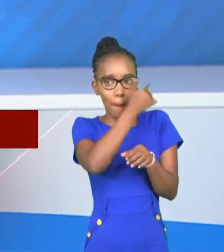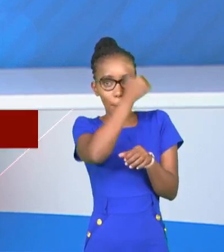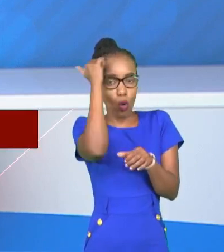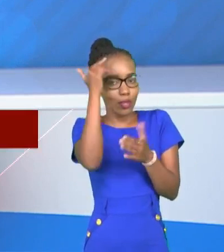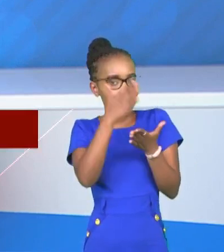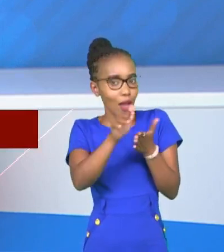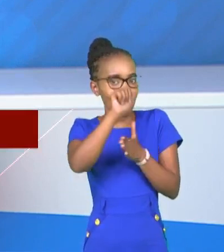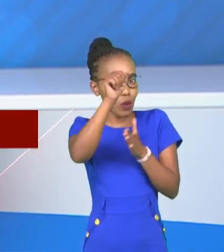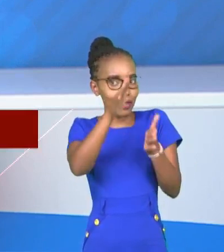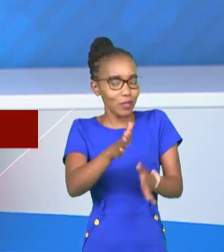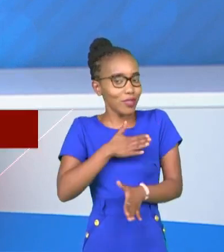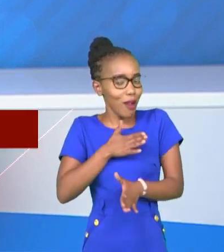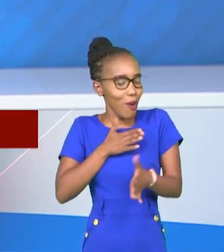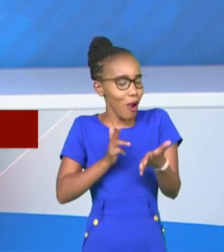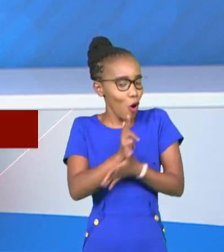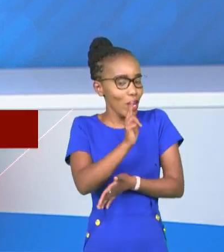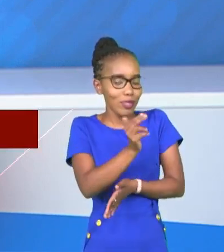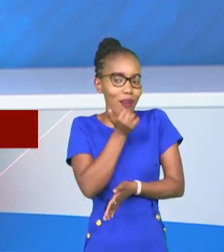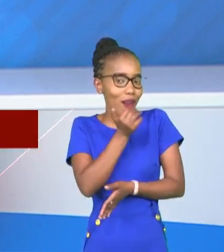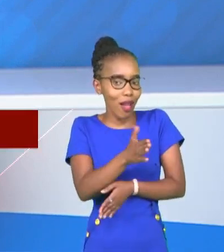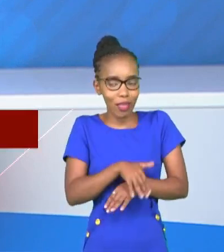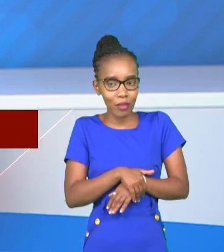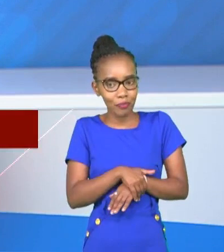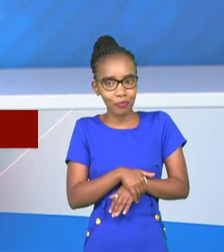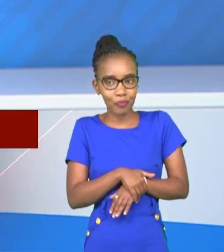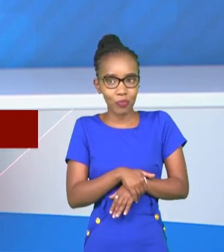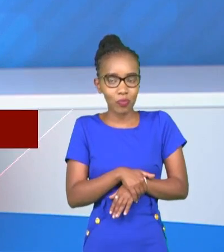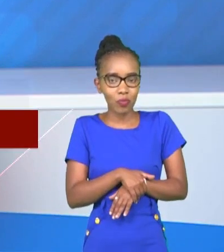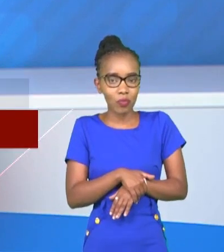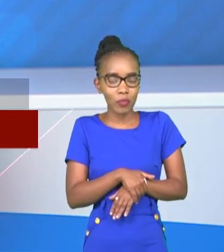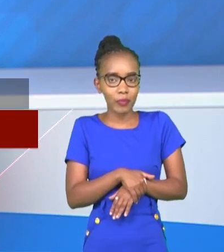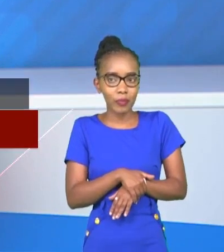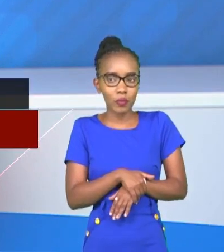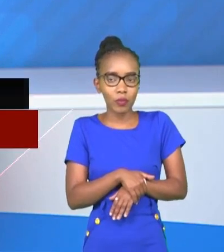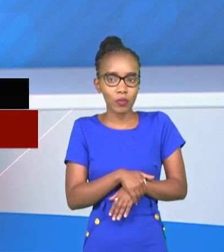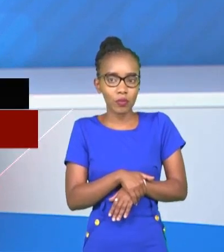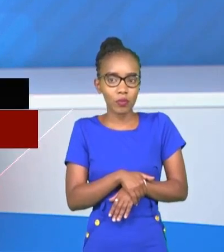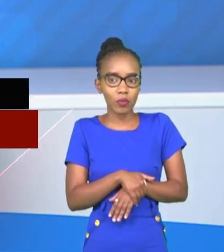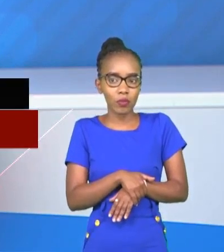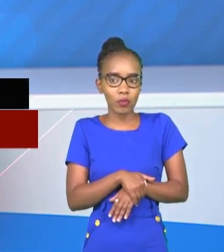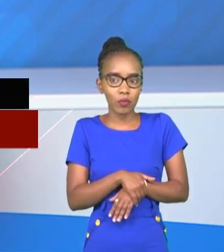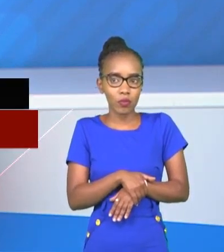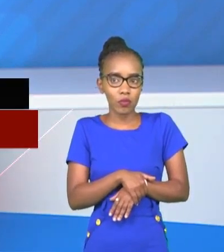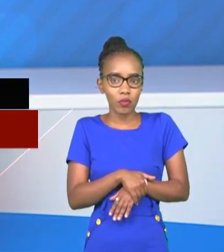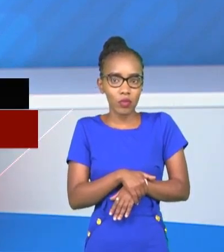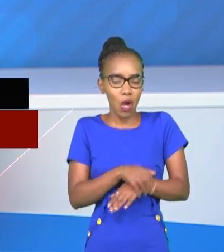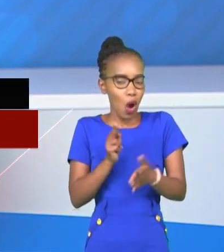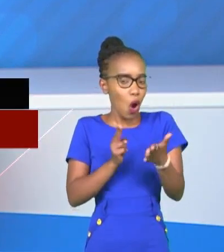our politicians are not honest. They are trying to be to show now they are